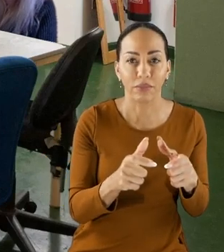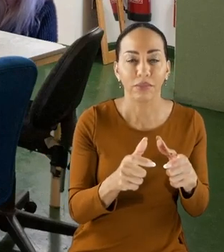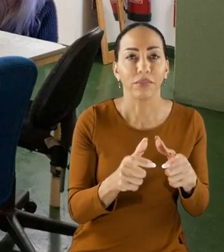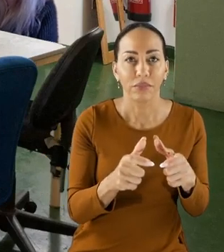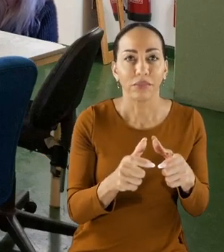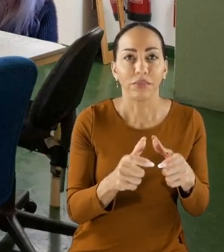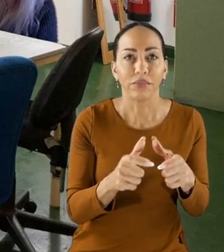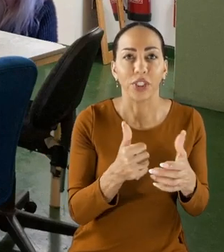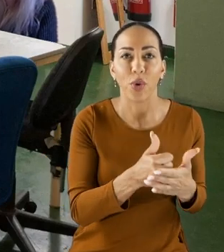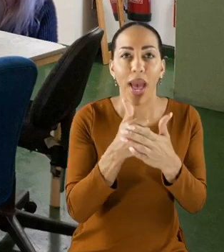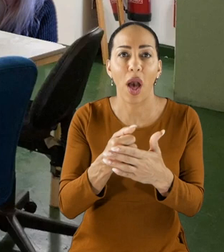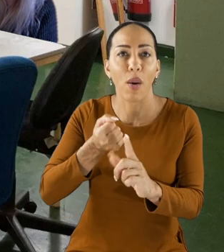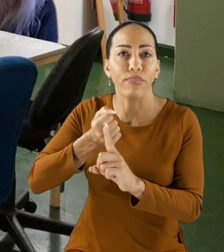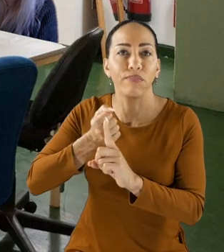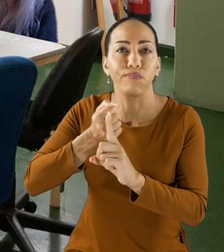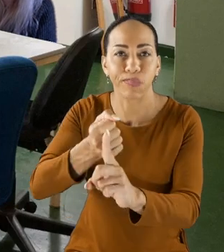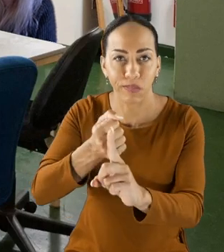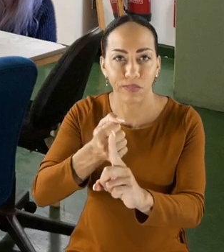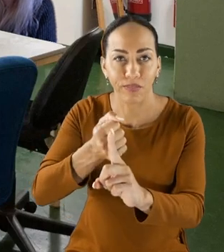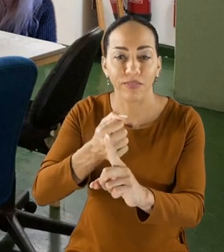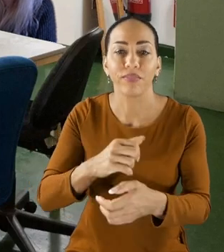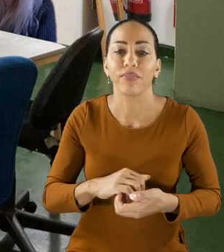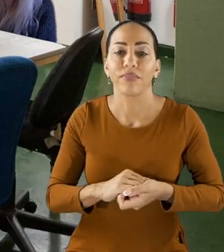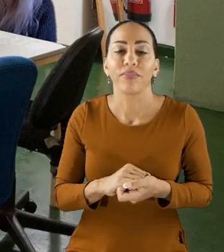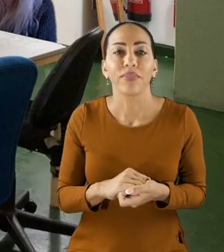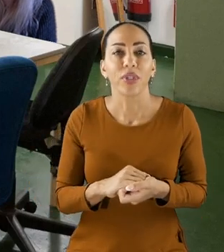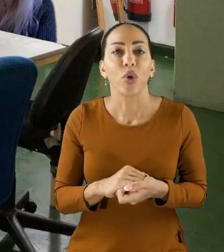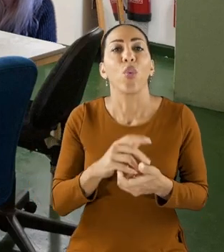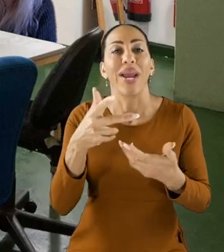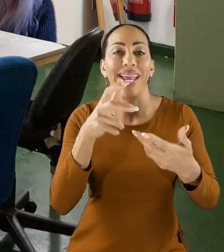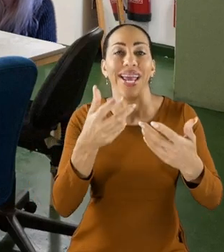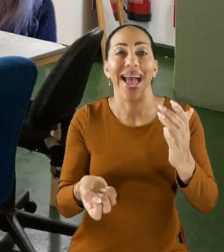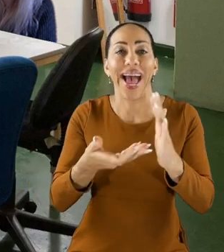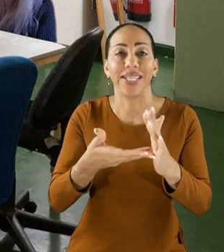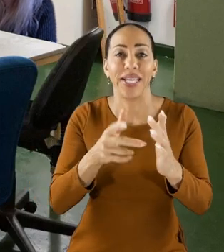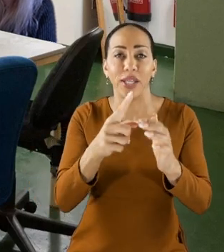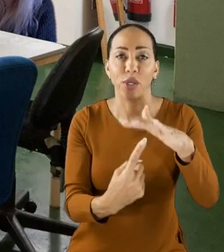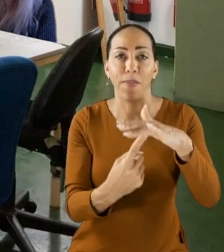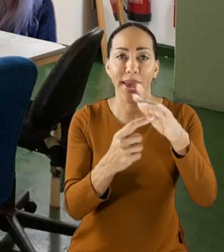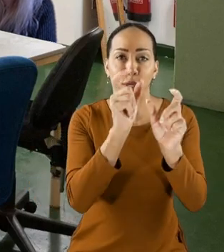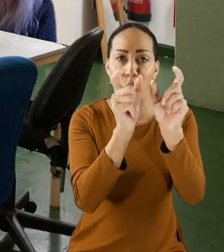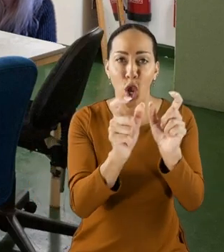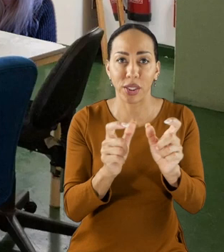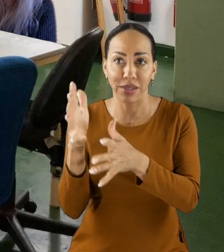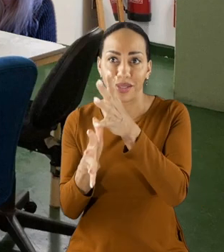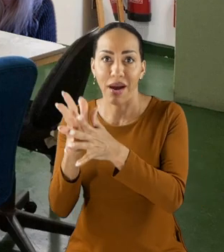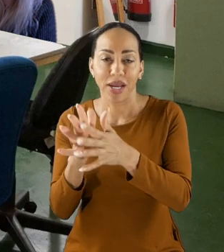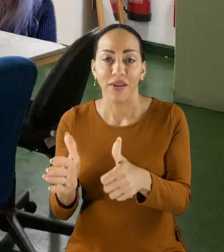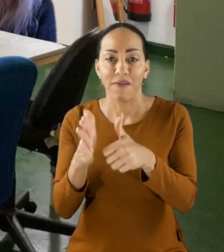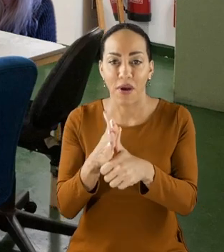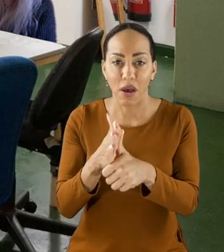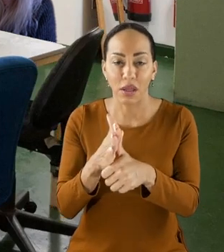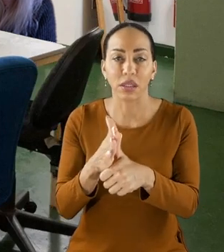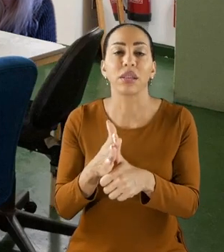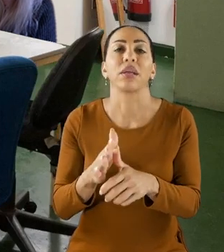important to capture emphasis, and almost put those puzzle pieces down first and said, right, if we need to both be